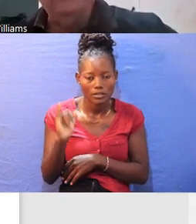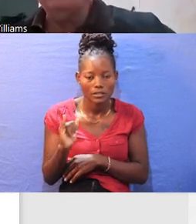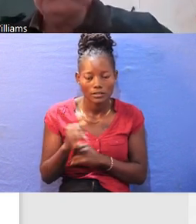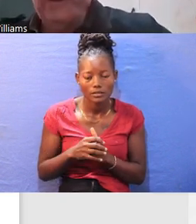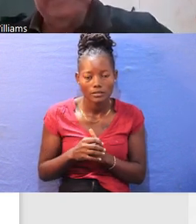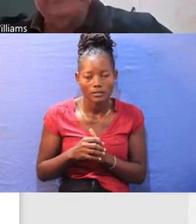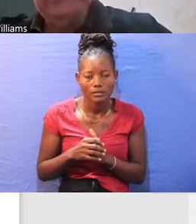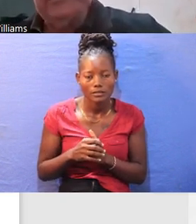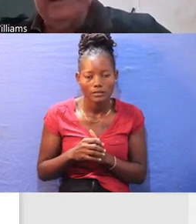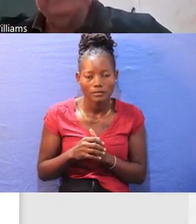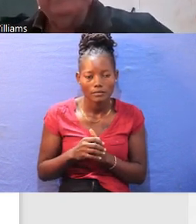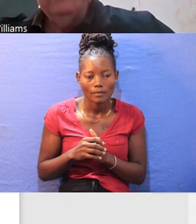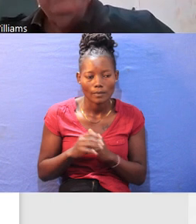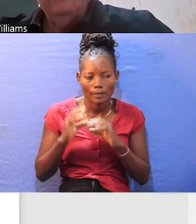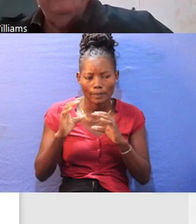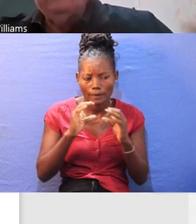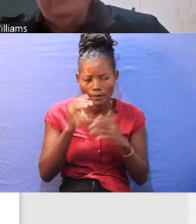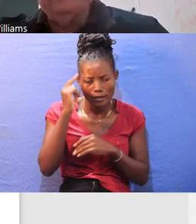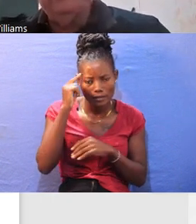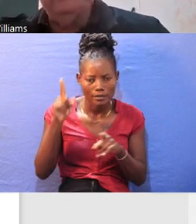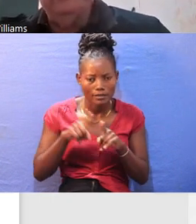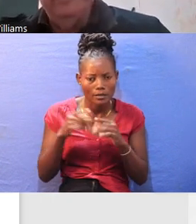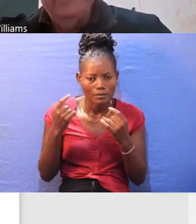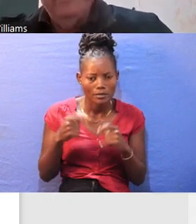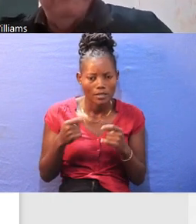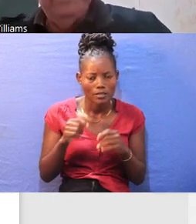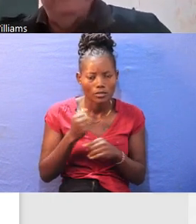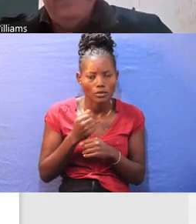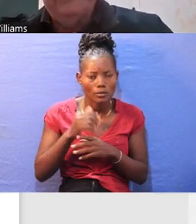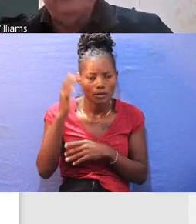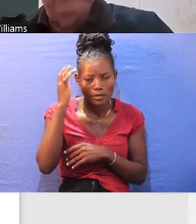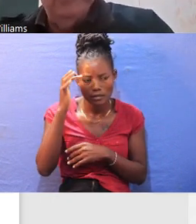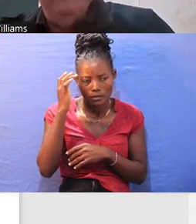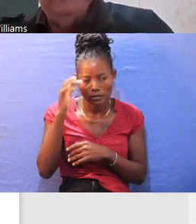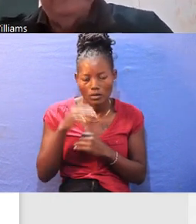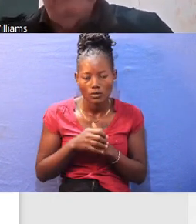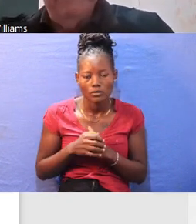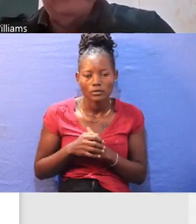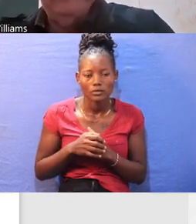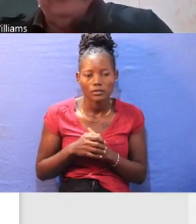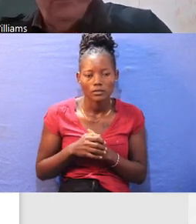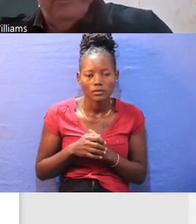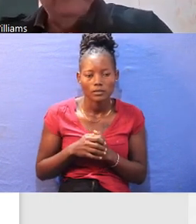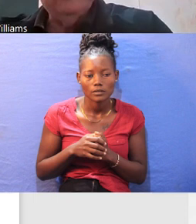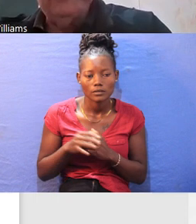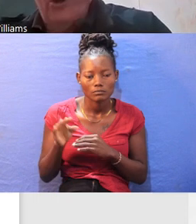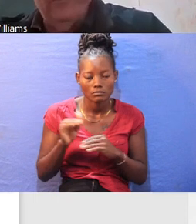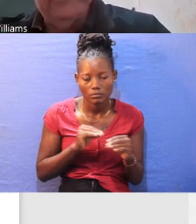think, also try to make the mistake of trying to manufacture movement that mimics their